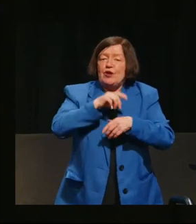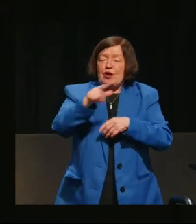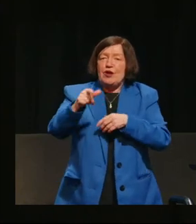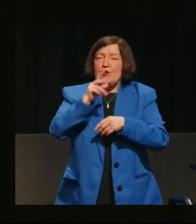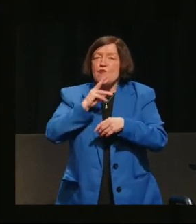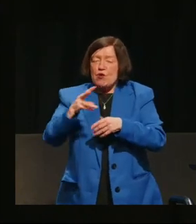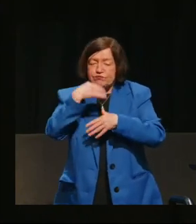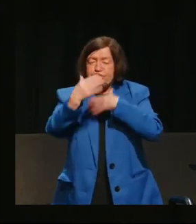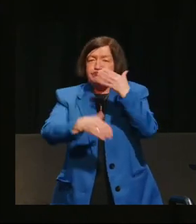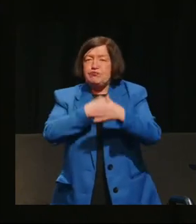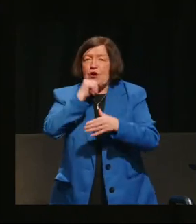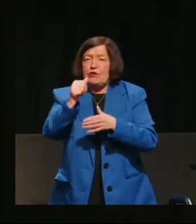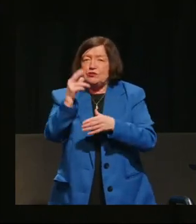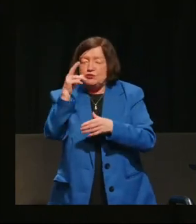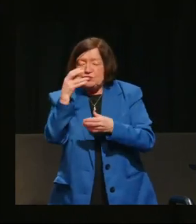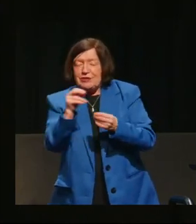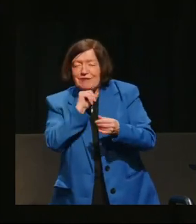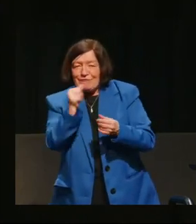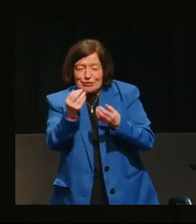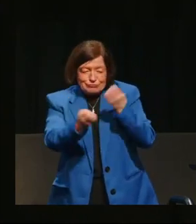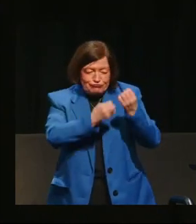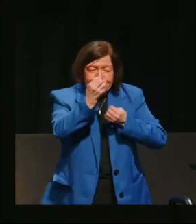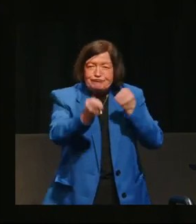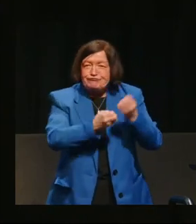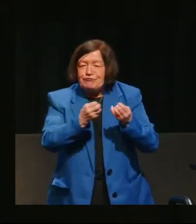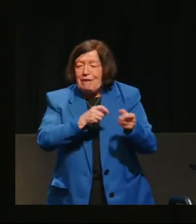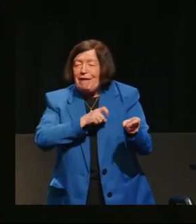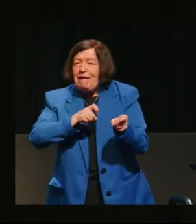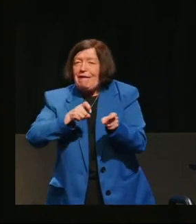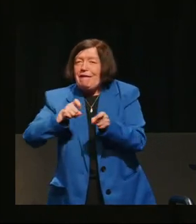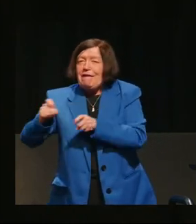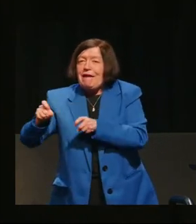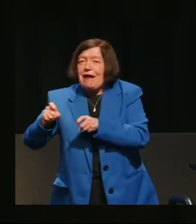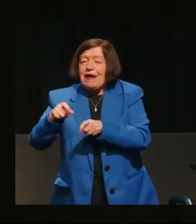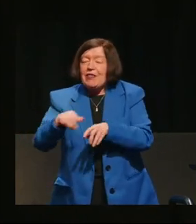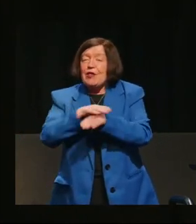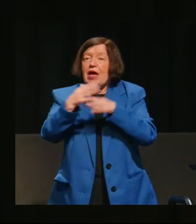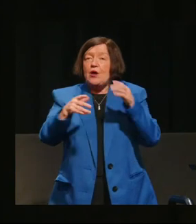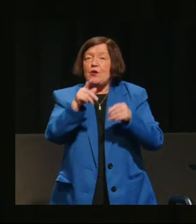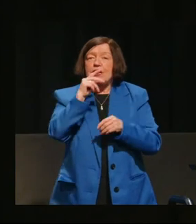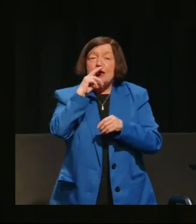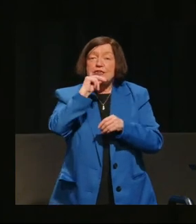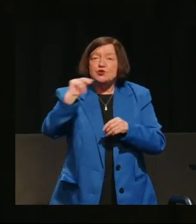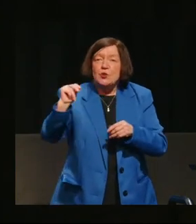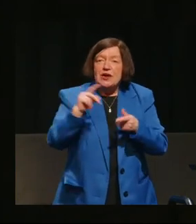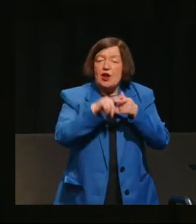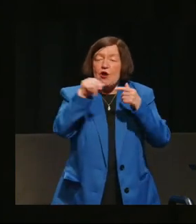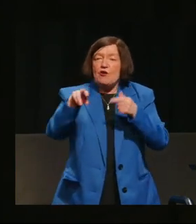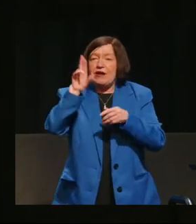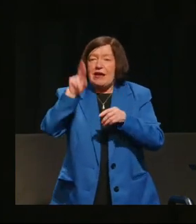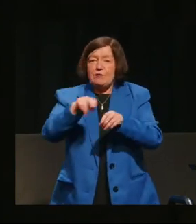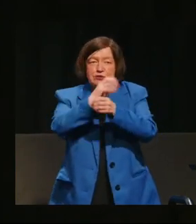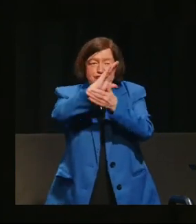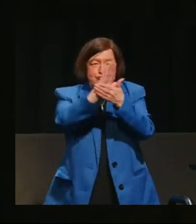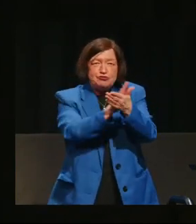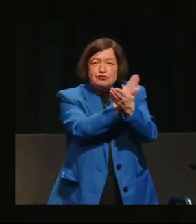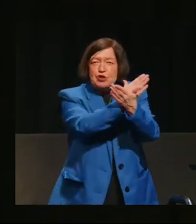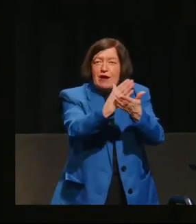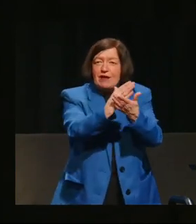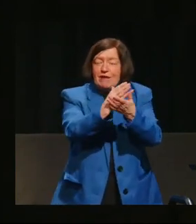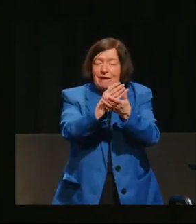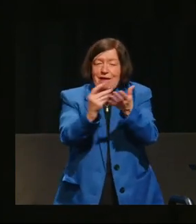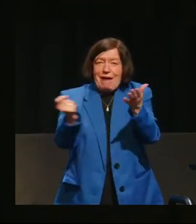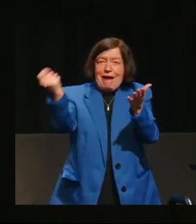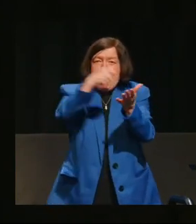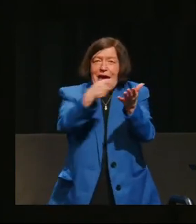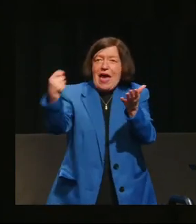can develop unchecked and unheeded. The ease with which a tweet or Reddit thread can be shared perpetuates